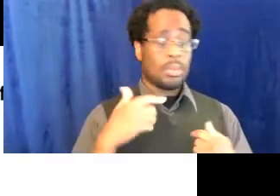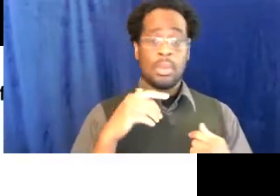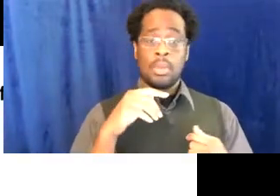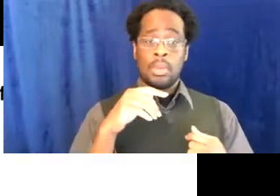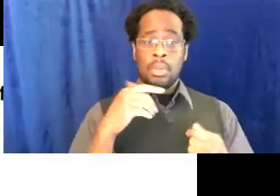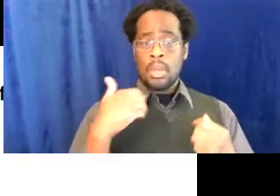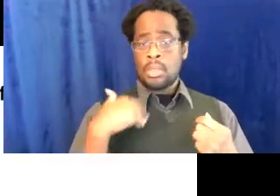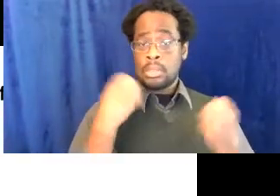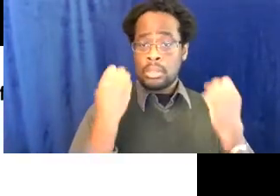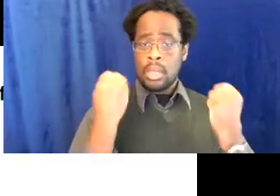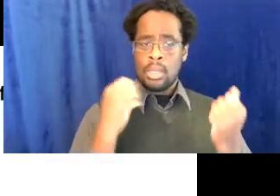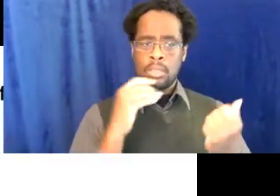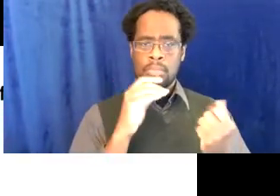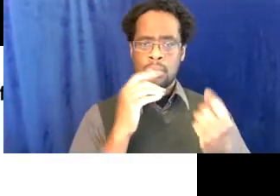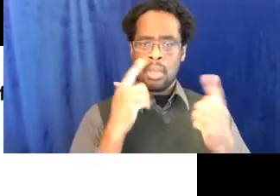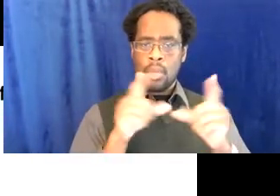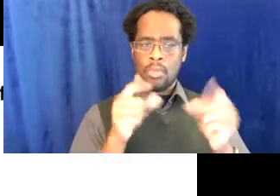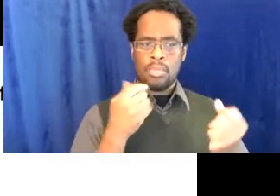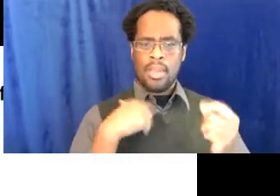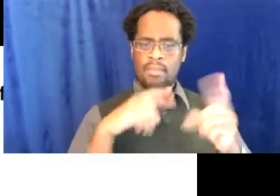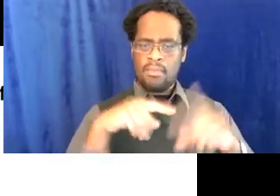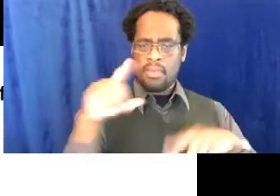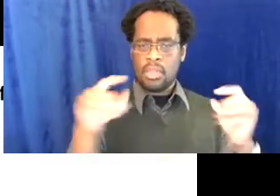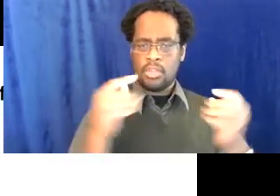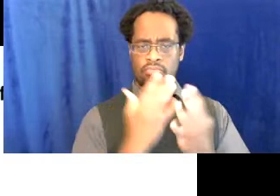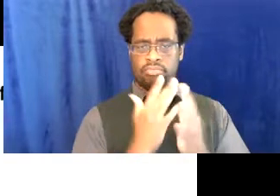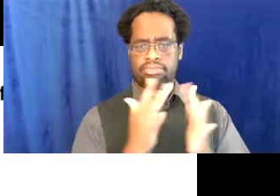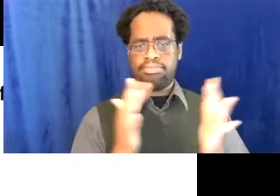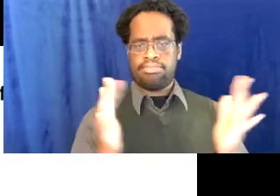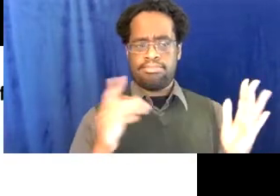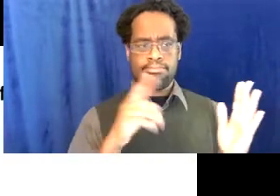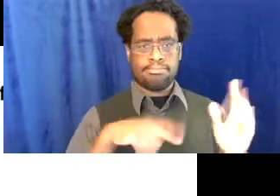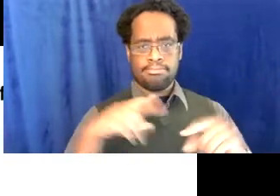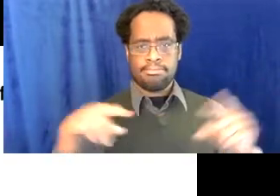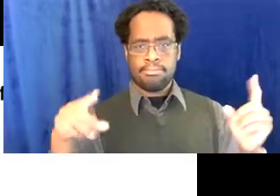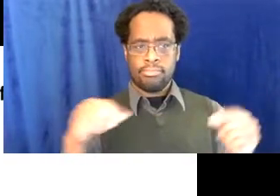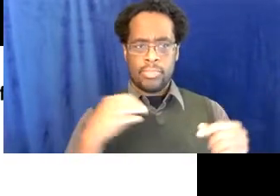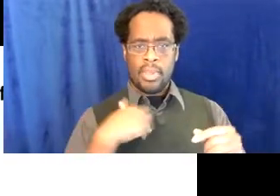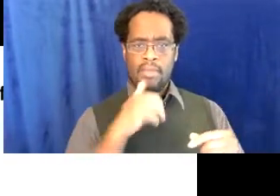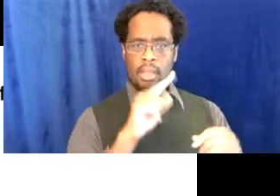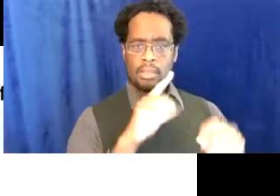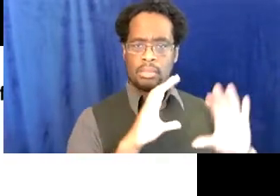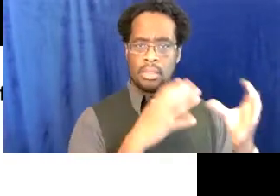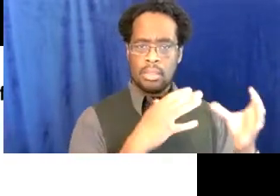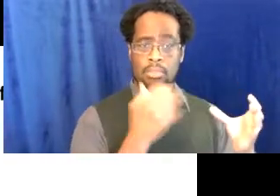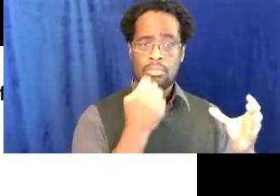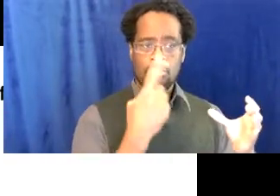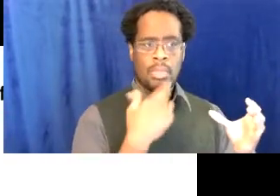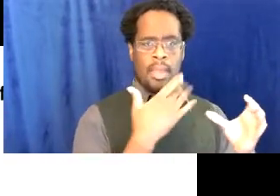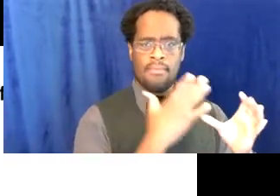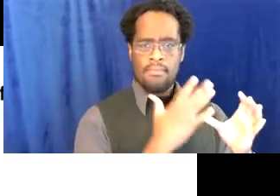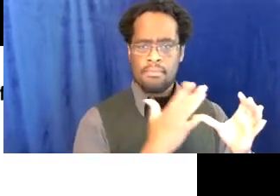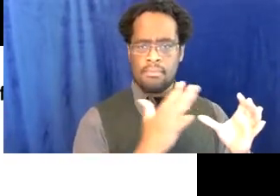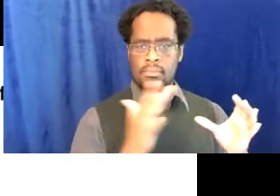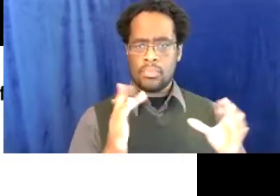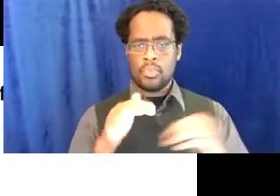we're doing this work, some of the background related. Sign language does have variations.